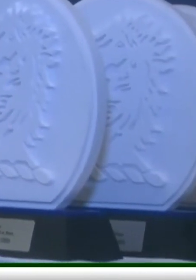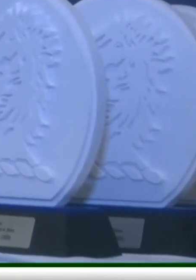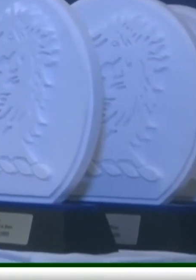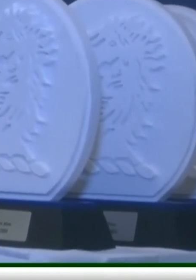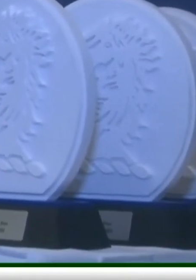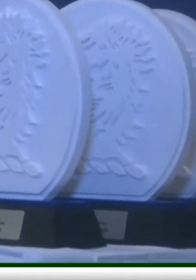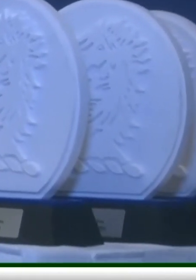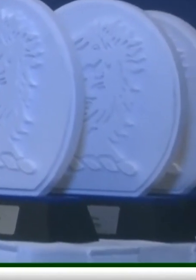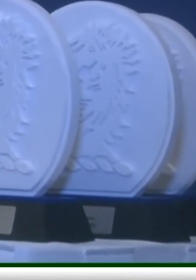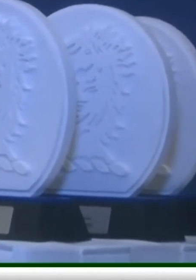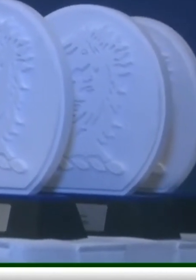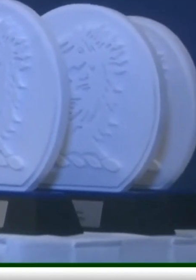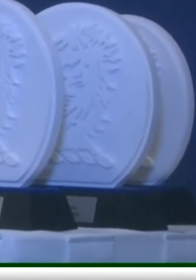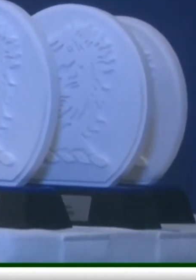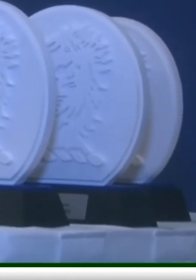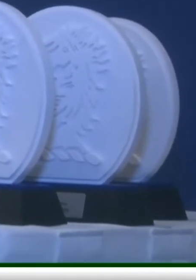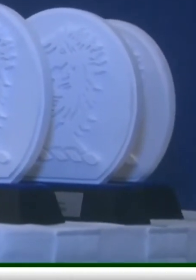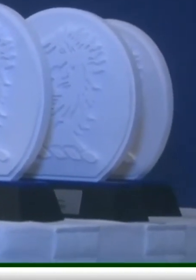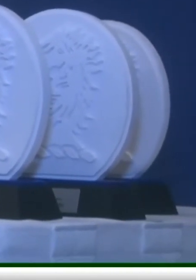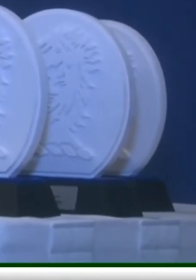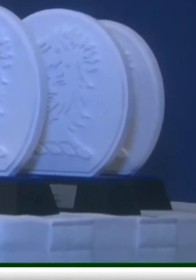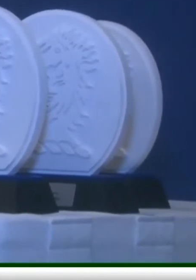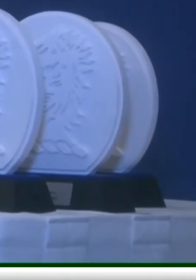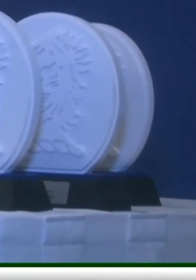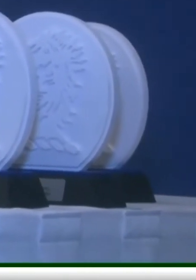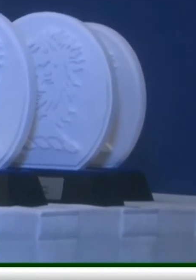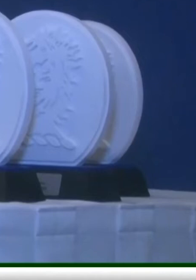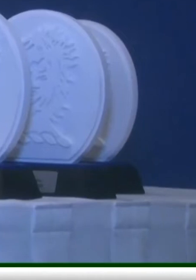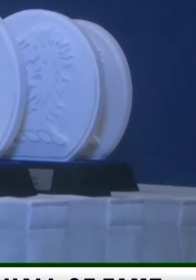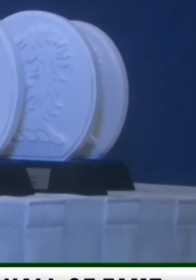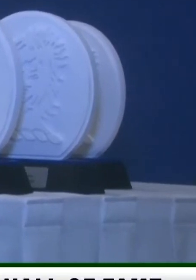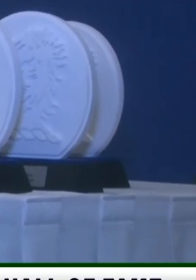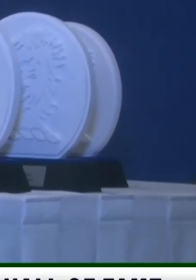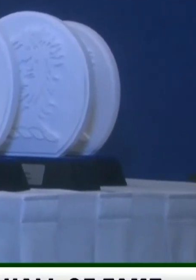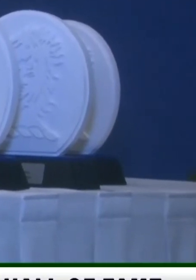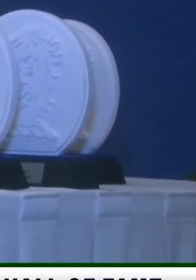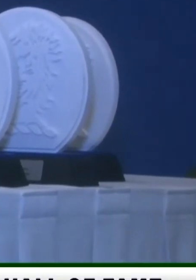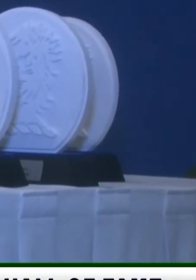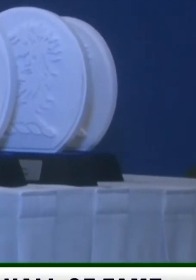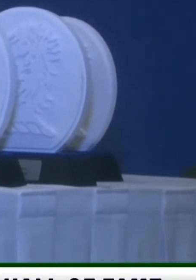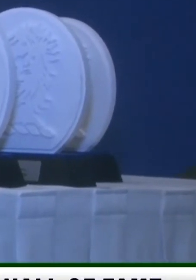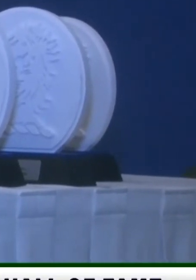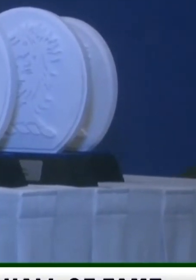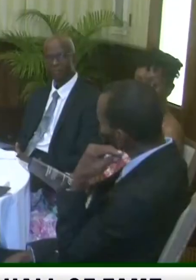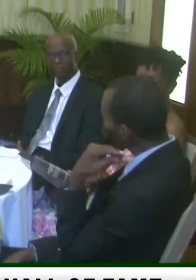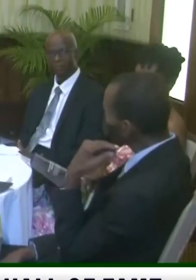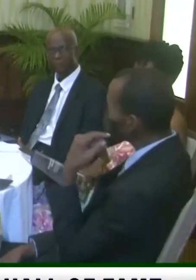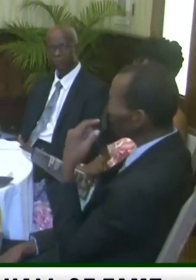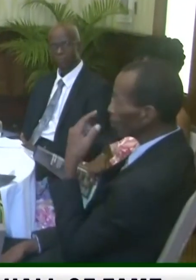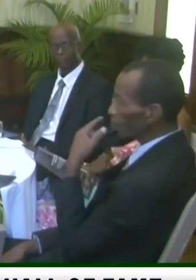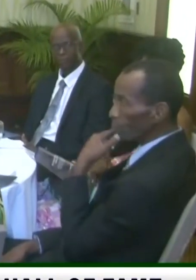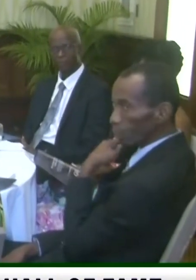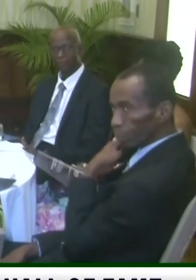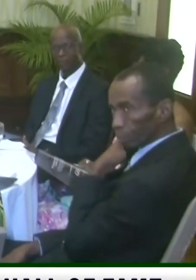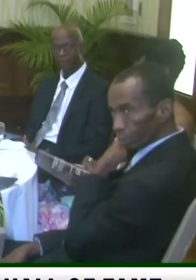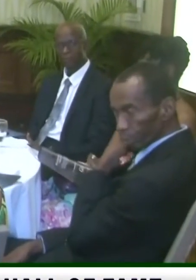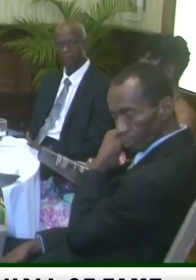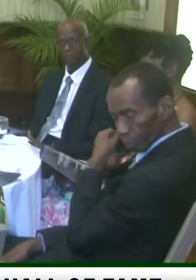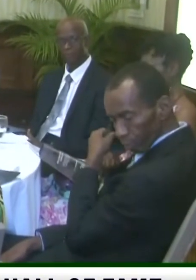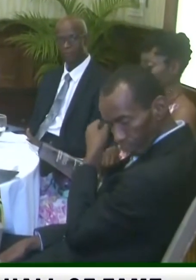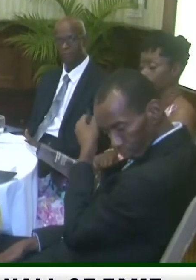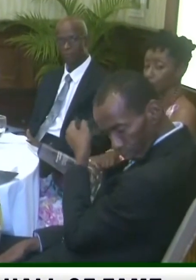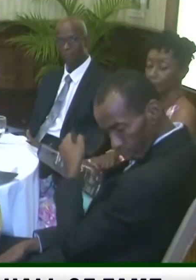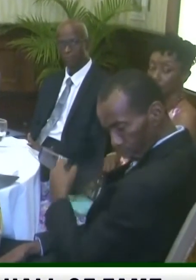cricket, the law school can now boast of having a sports hall of fame with 18 inductees. From national sportsmen and women